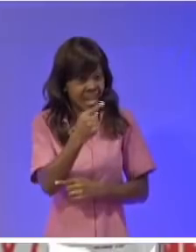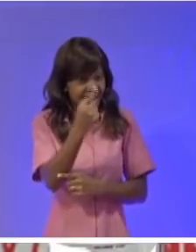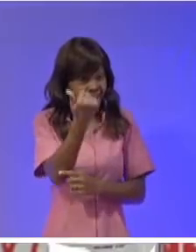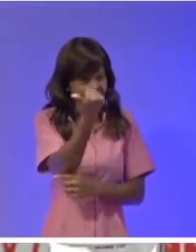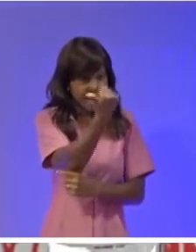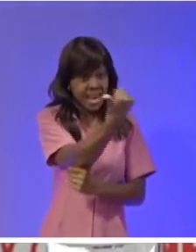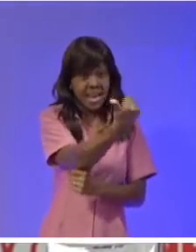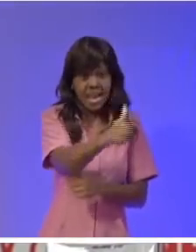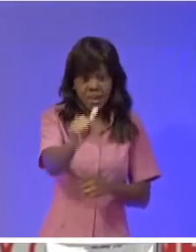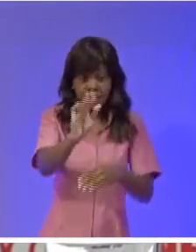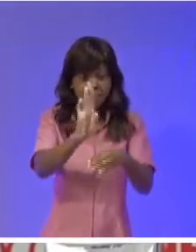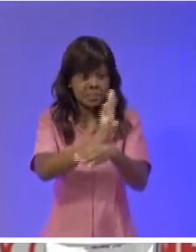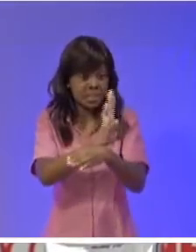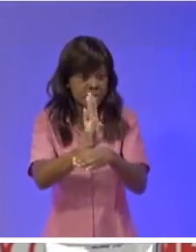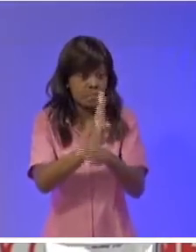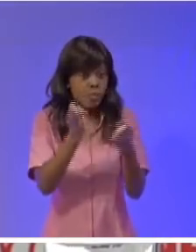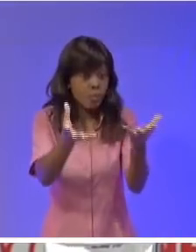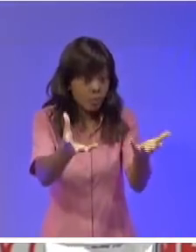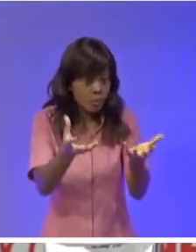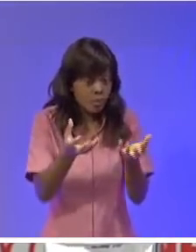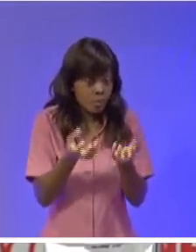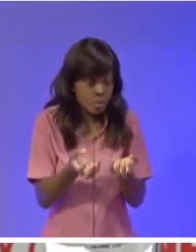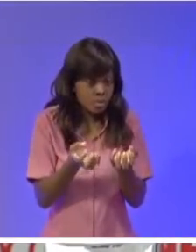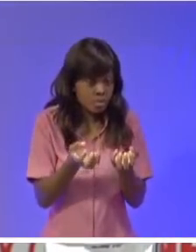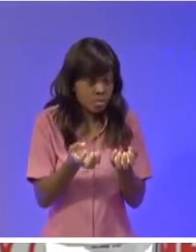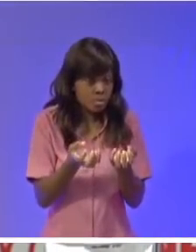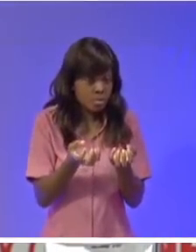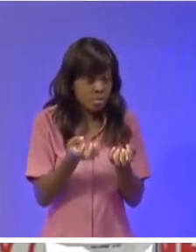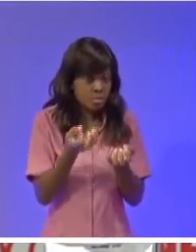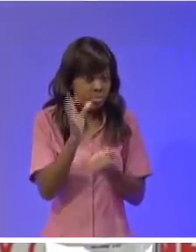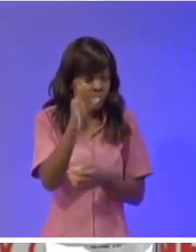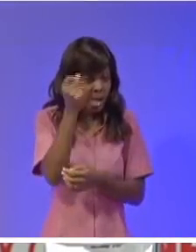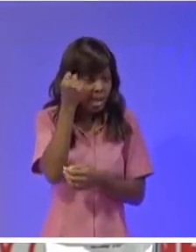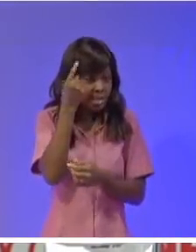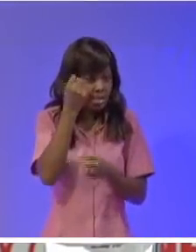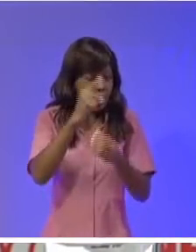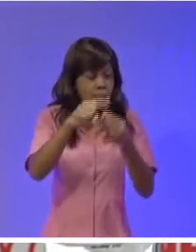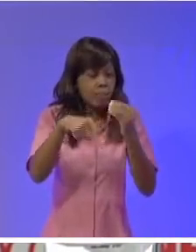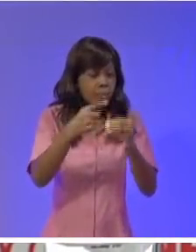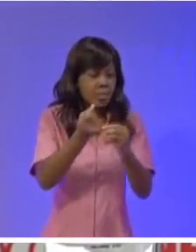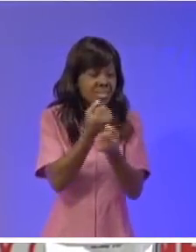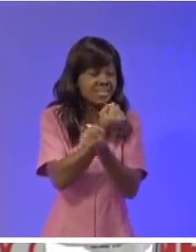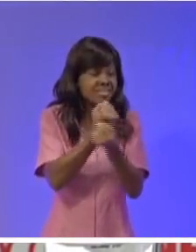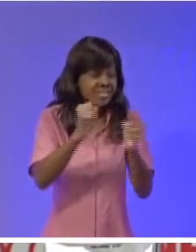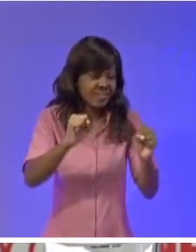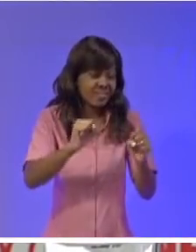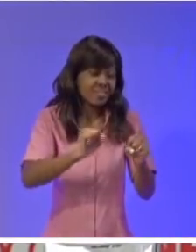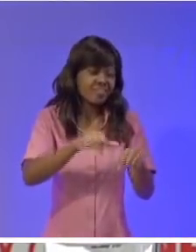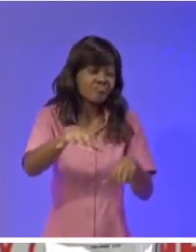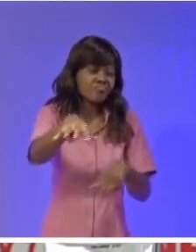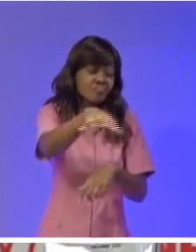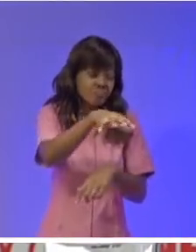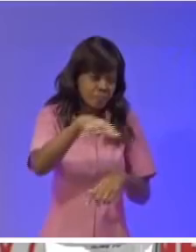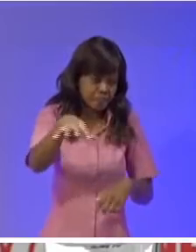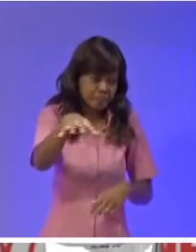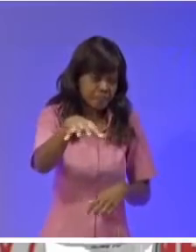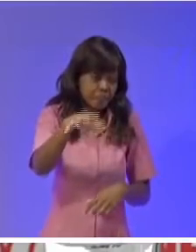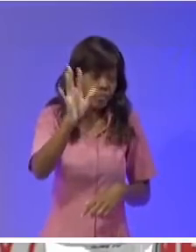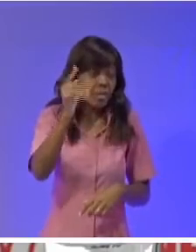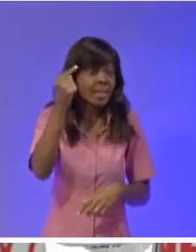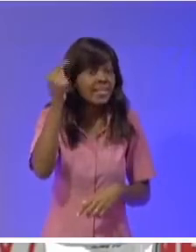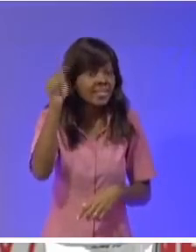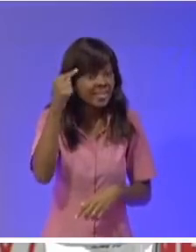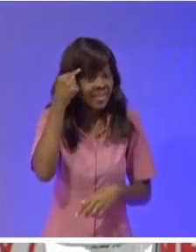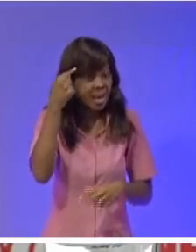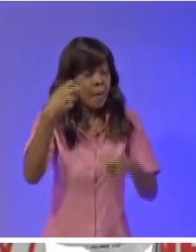look into the issue of safe zones, and I think the issue that has been raised is one that